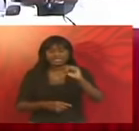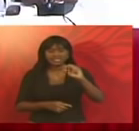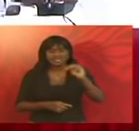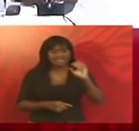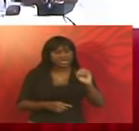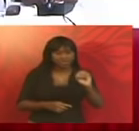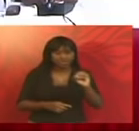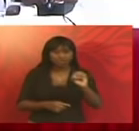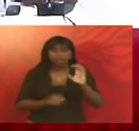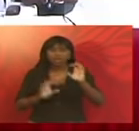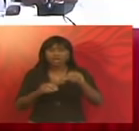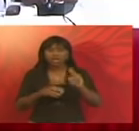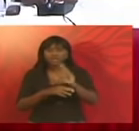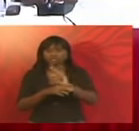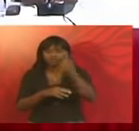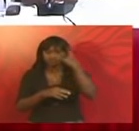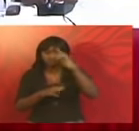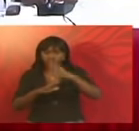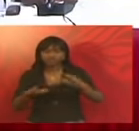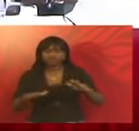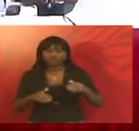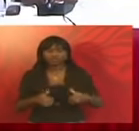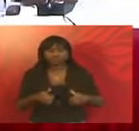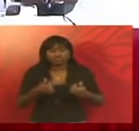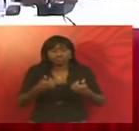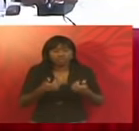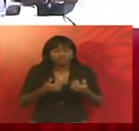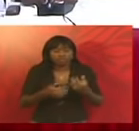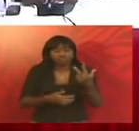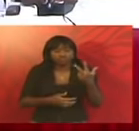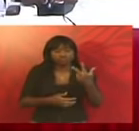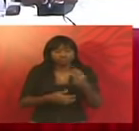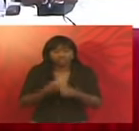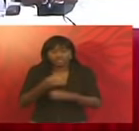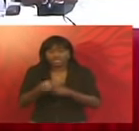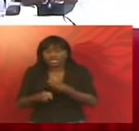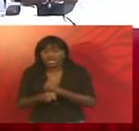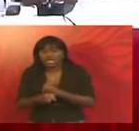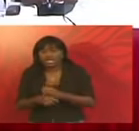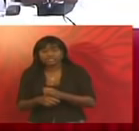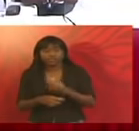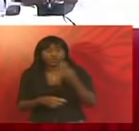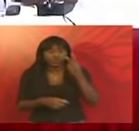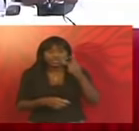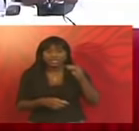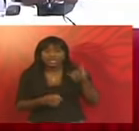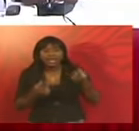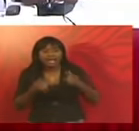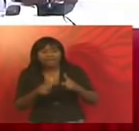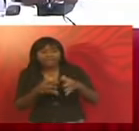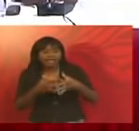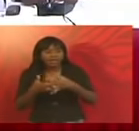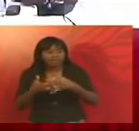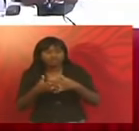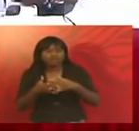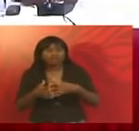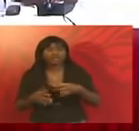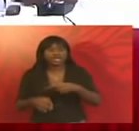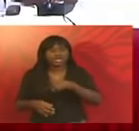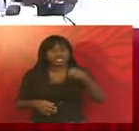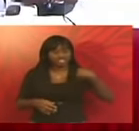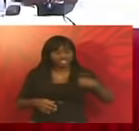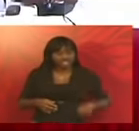be administered in children from as young as 3. We're seeing it being done in China and the United Arab Emirates. And we do have